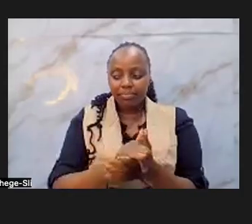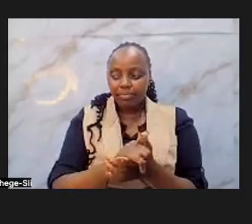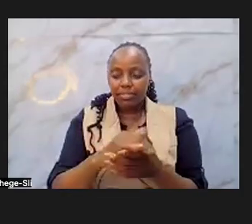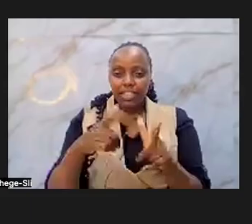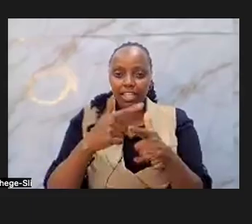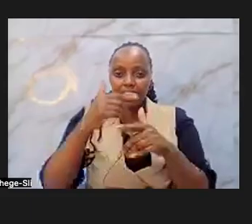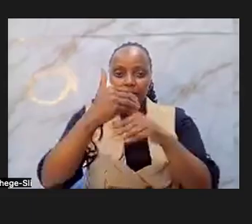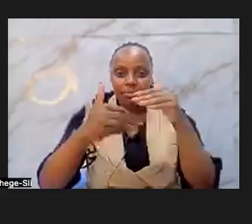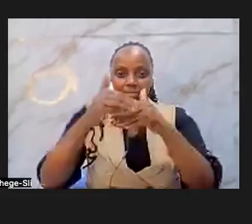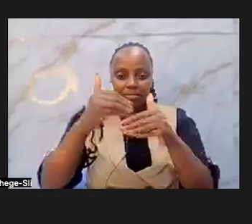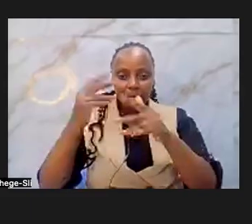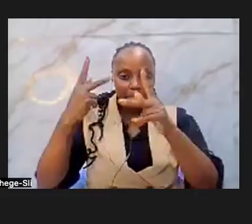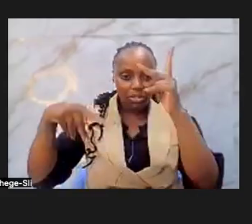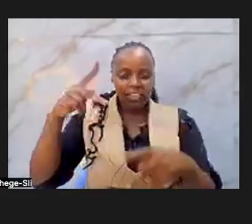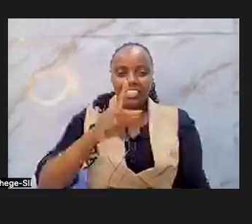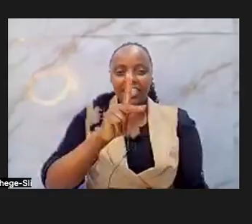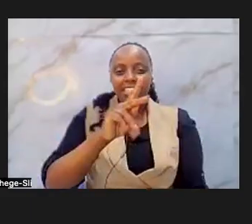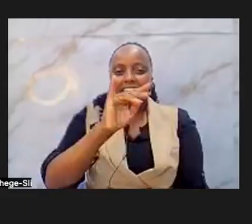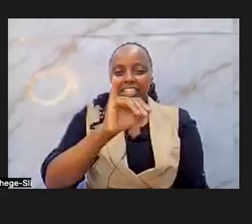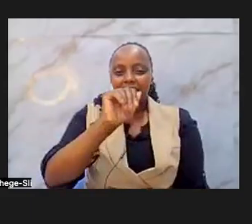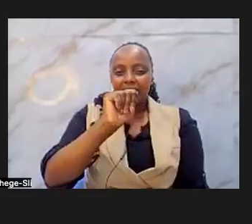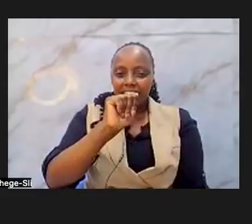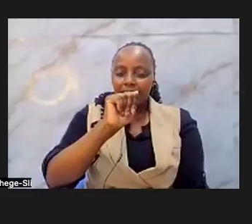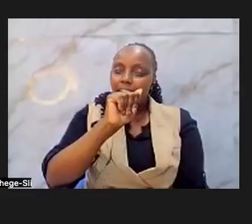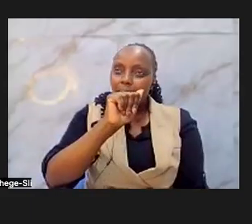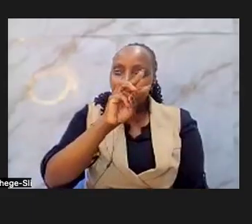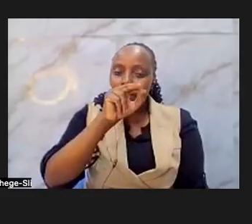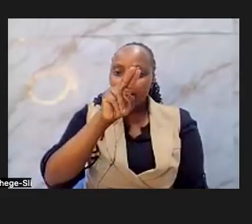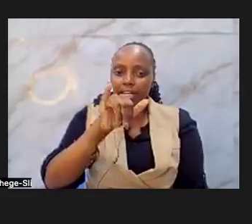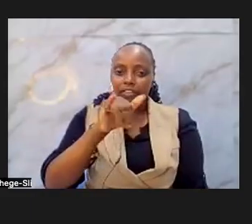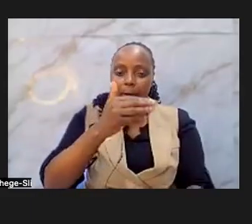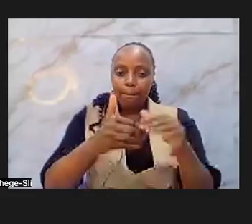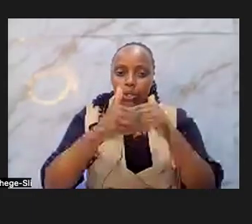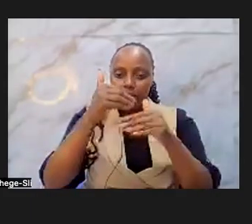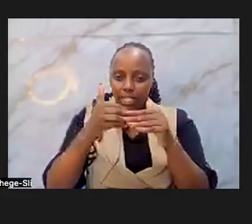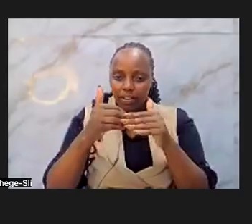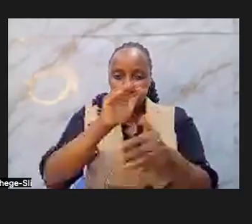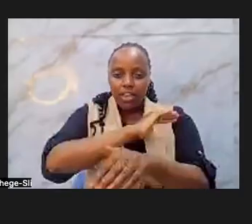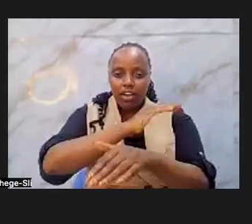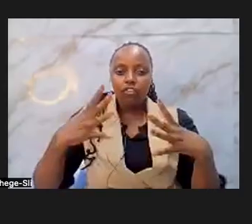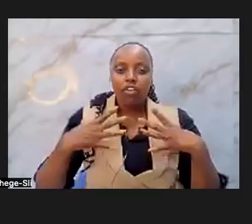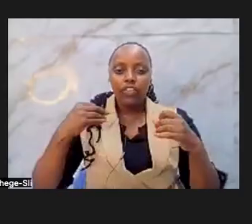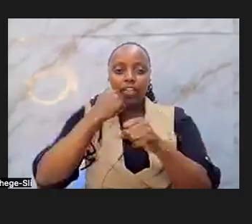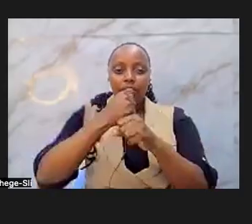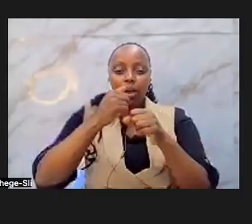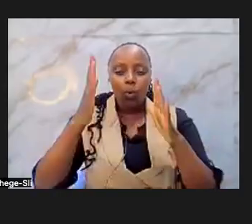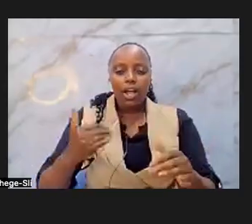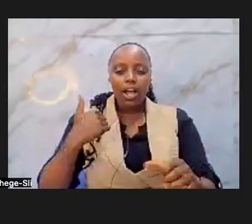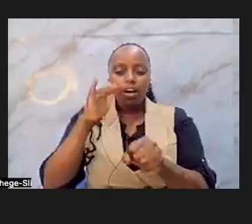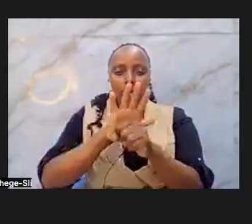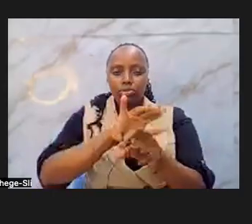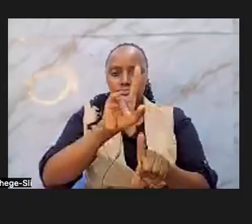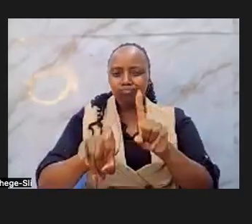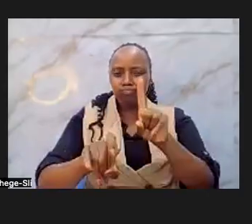Professor Kimani already mentioned. In terms of the building the capacity of the health workers, I think there's a lot of questions about how that's